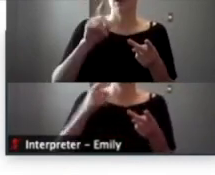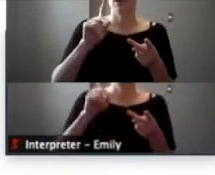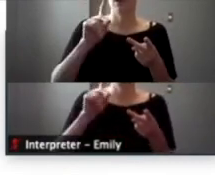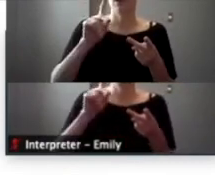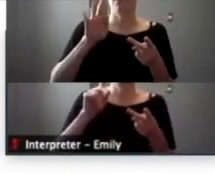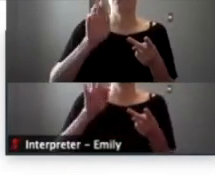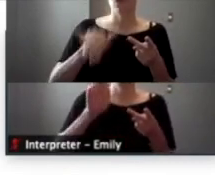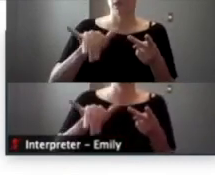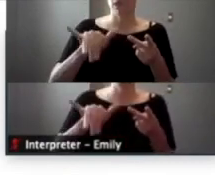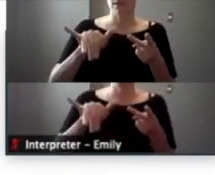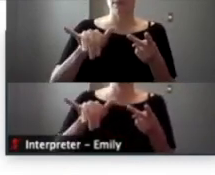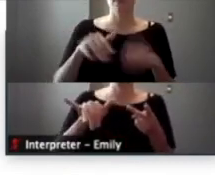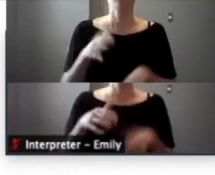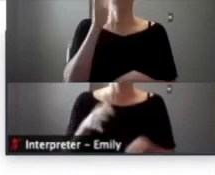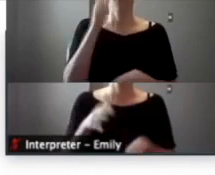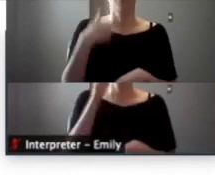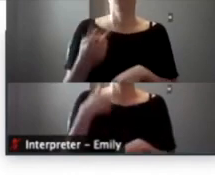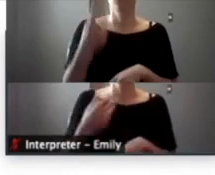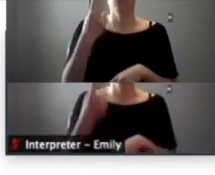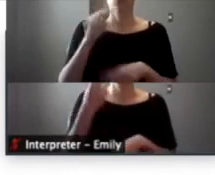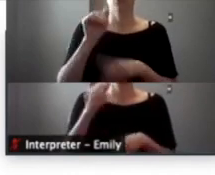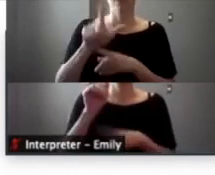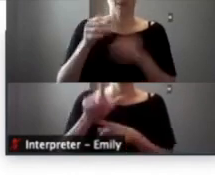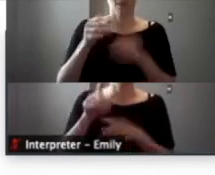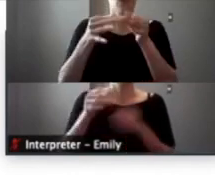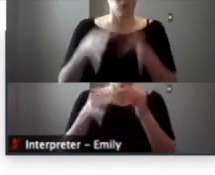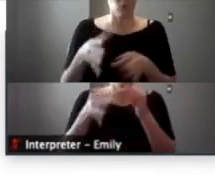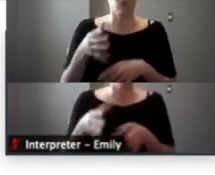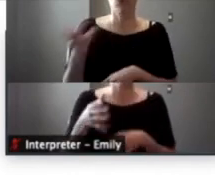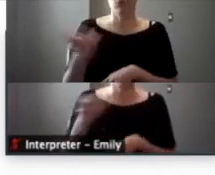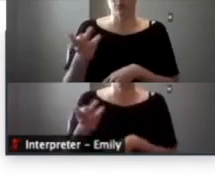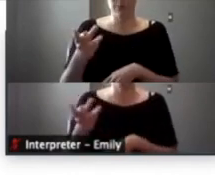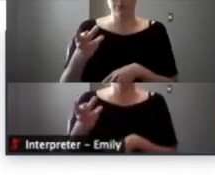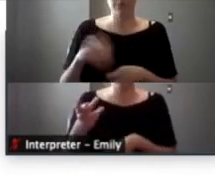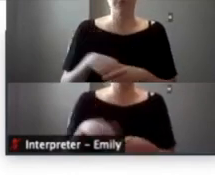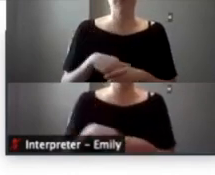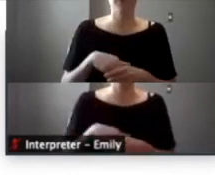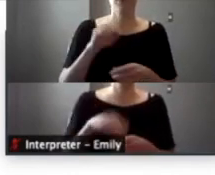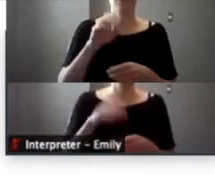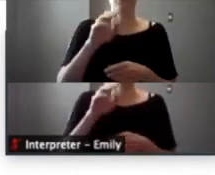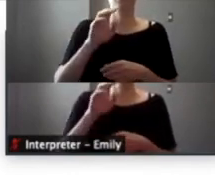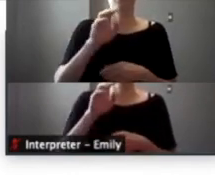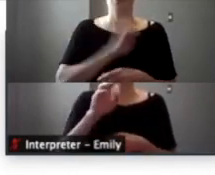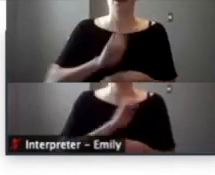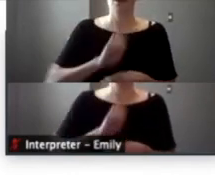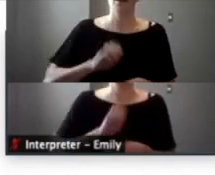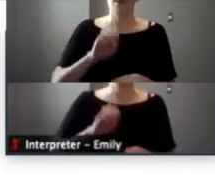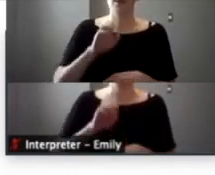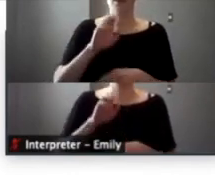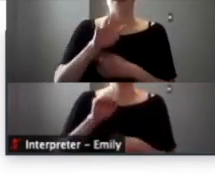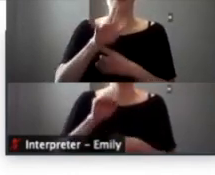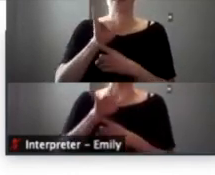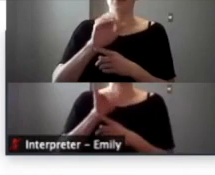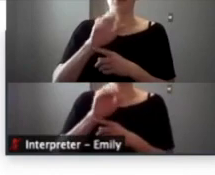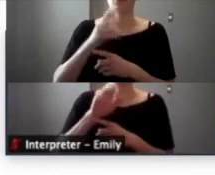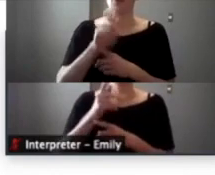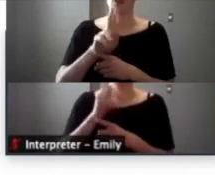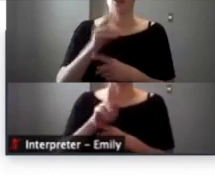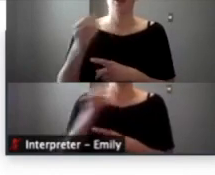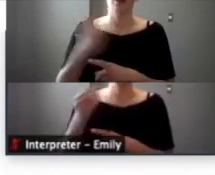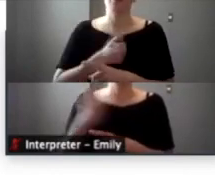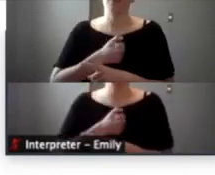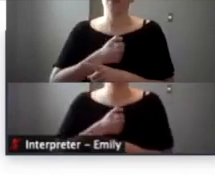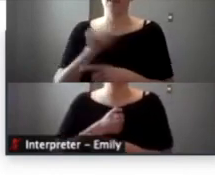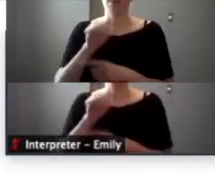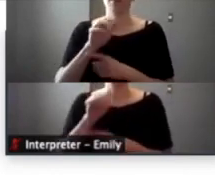We will have two American Sign Language interpreters, Emily Shankar and Amanda Kernahan. And hopefully